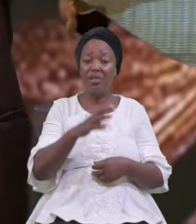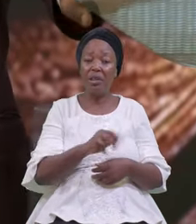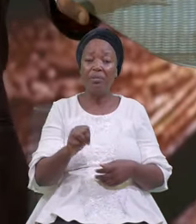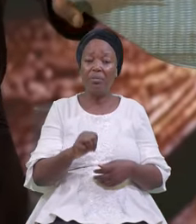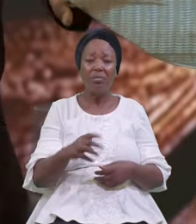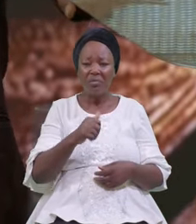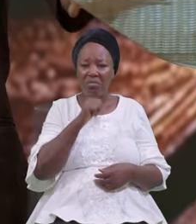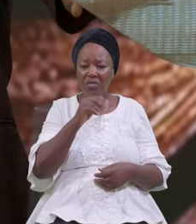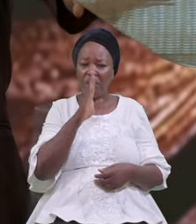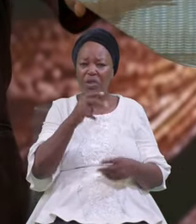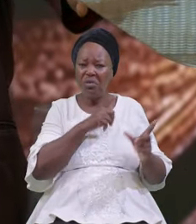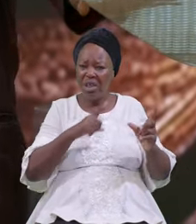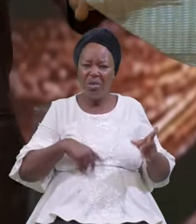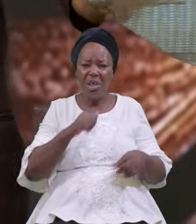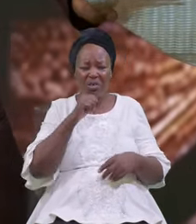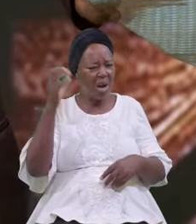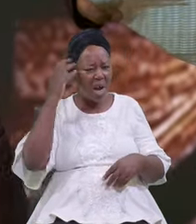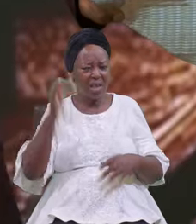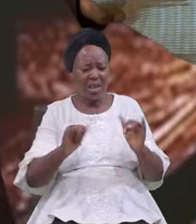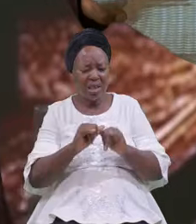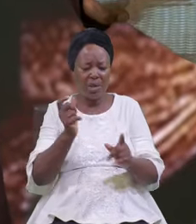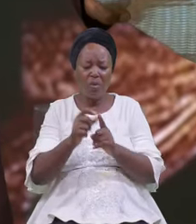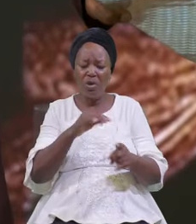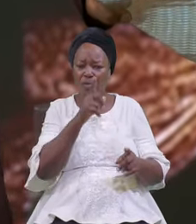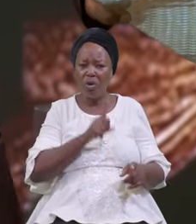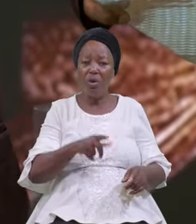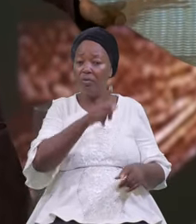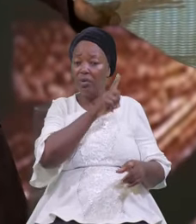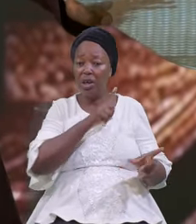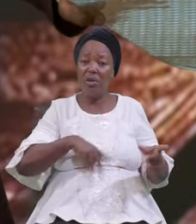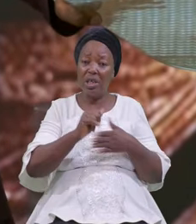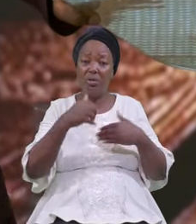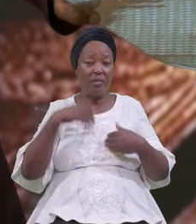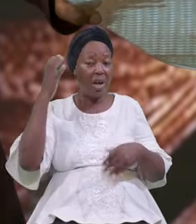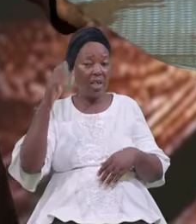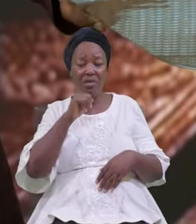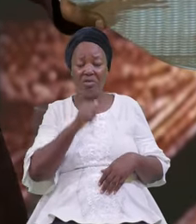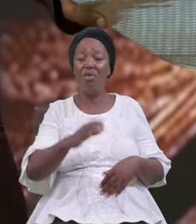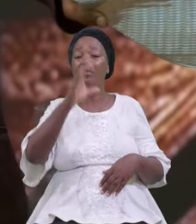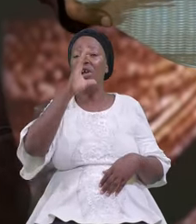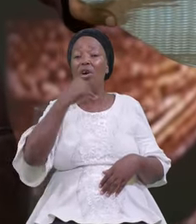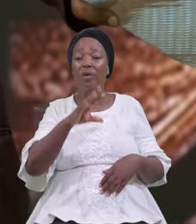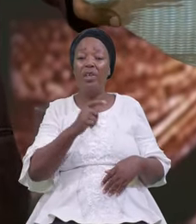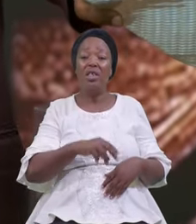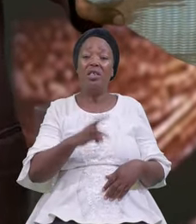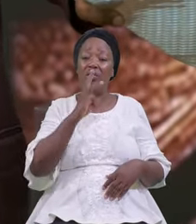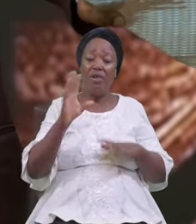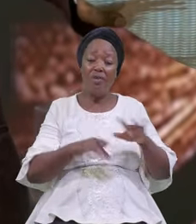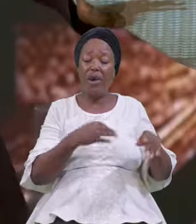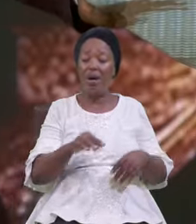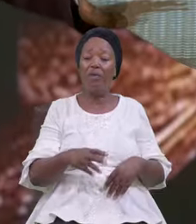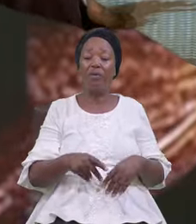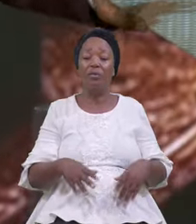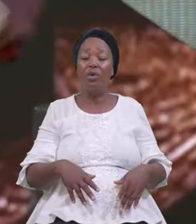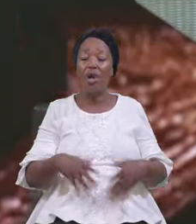same word of God that you have heard. They have not drunk of this river of life, and they have not eaten this bread of